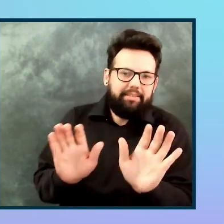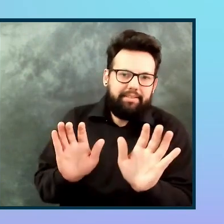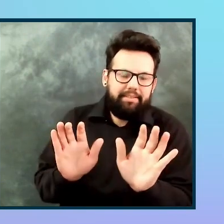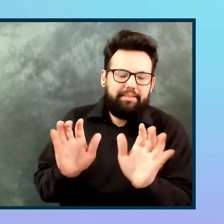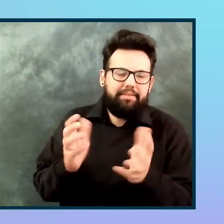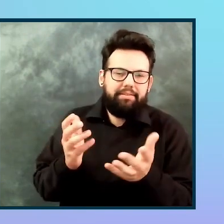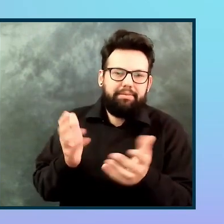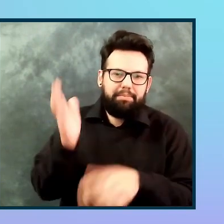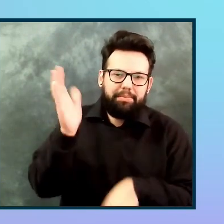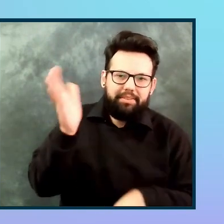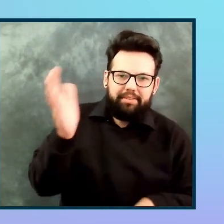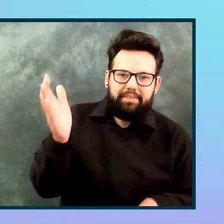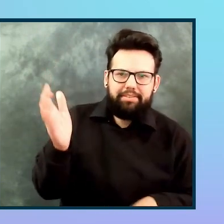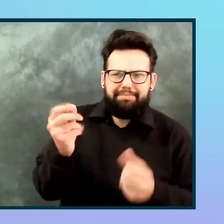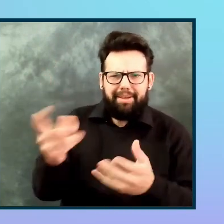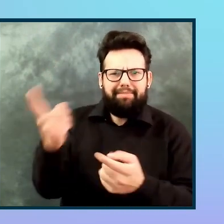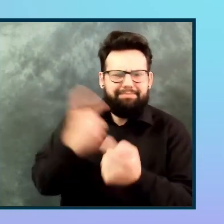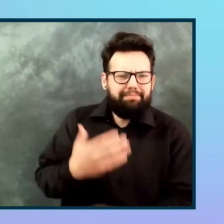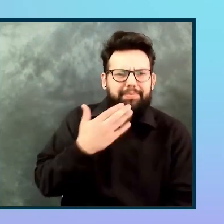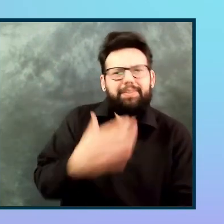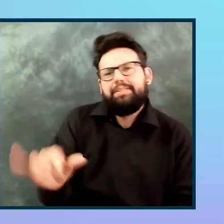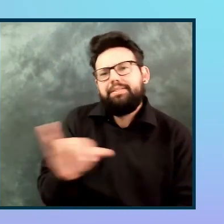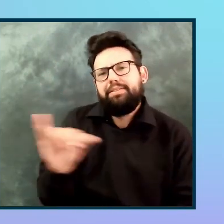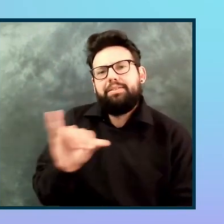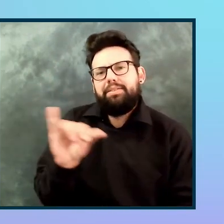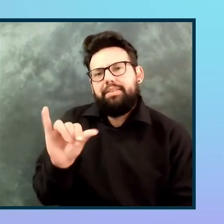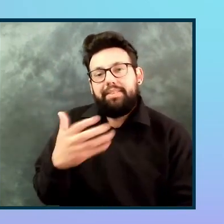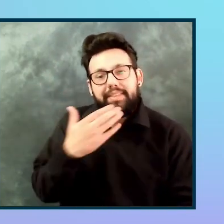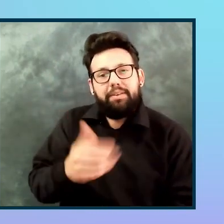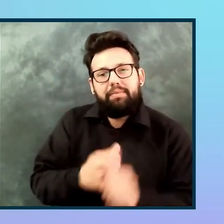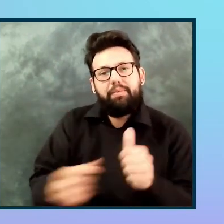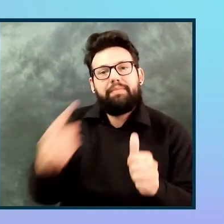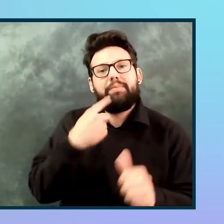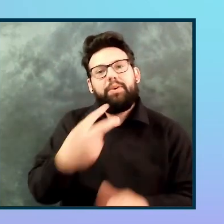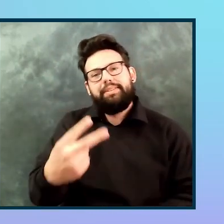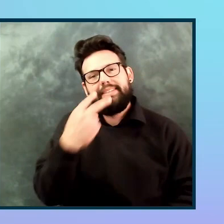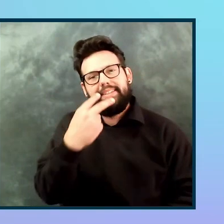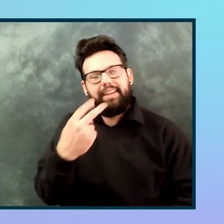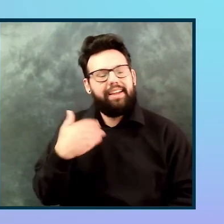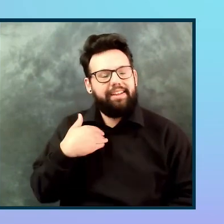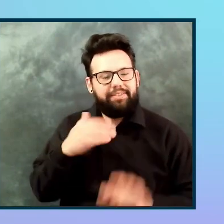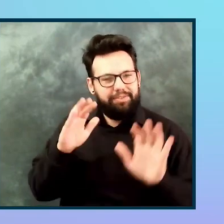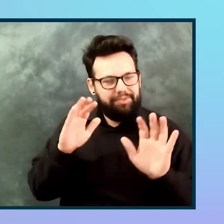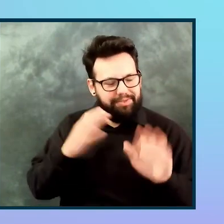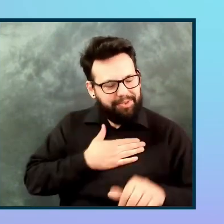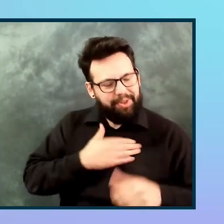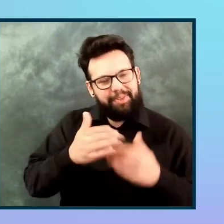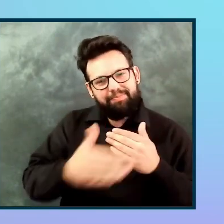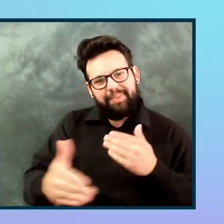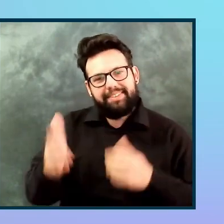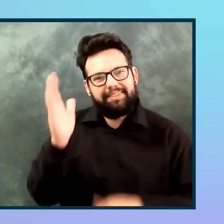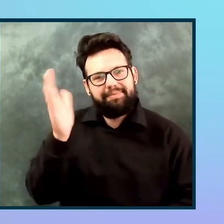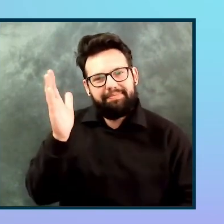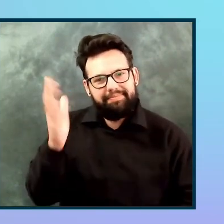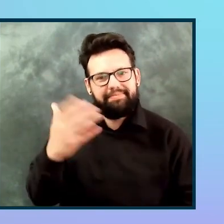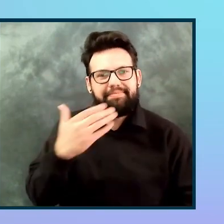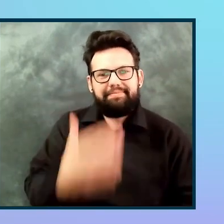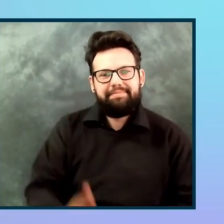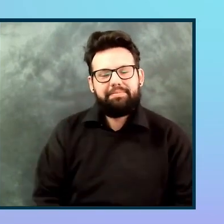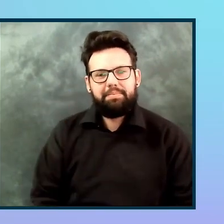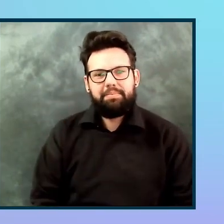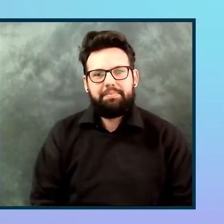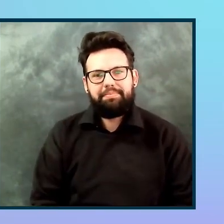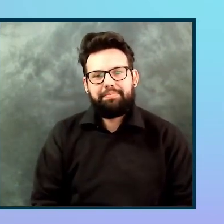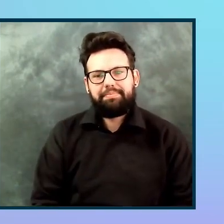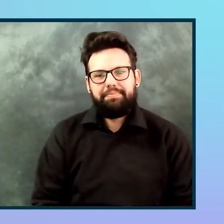Q&A in. So thank you all so much. And thank everyone for attending, and enjoy the rest of AxeCon. Take care, guys. Thank you.